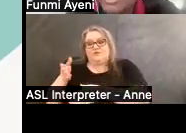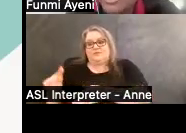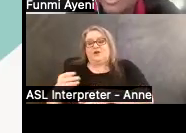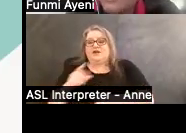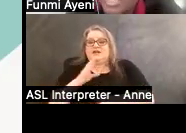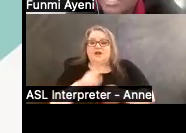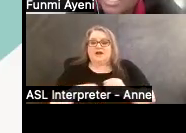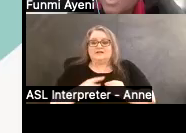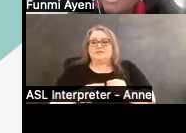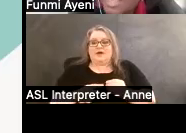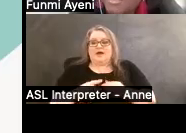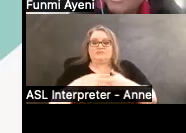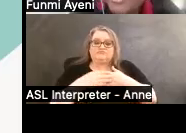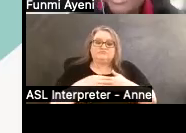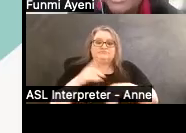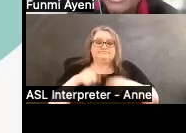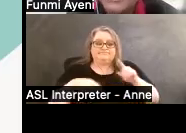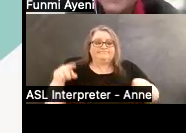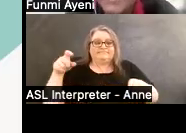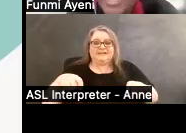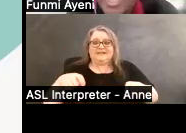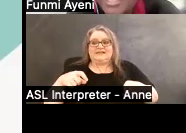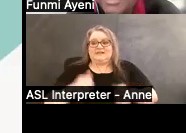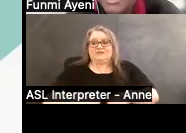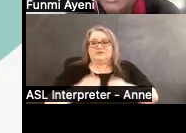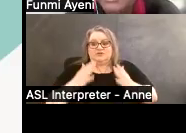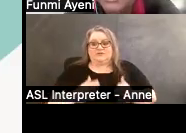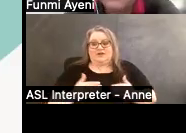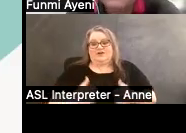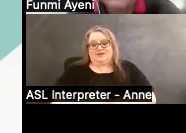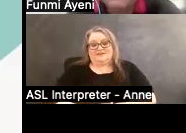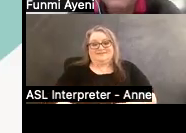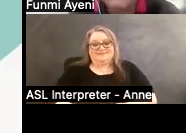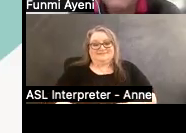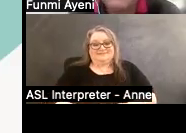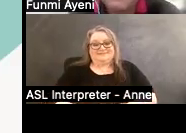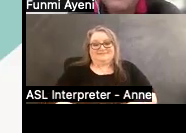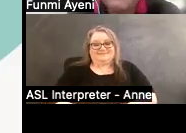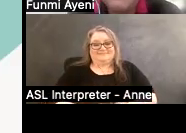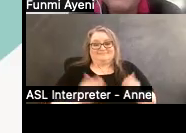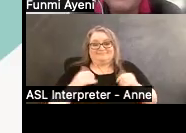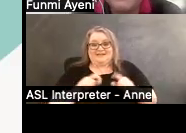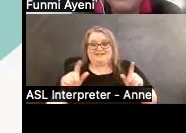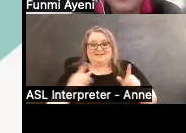the multitude of needs that survivors have. Next slide, please.